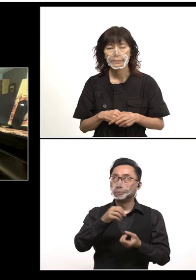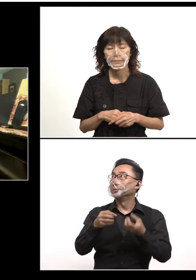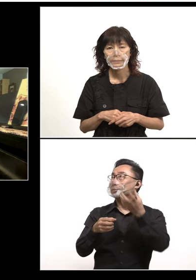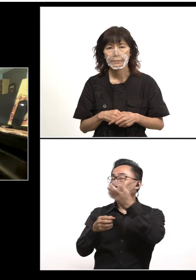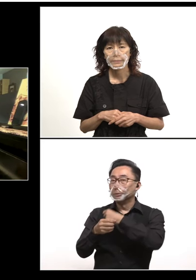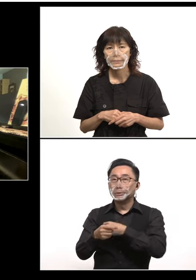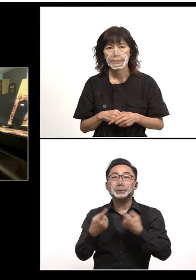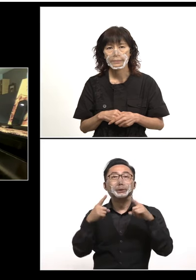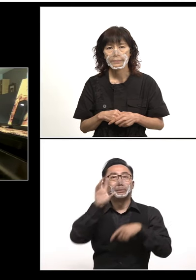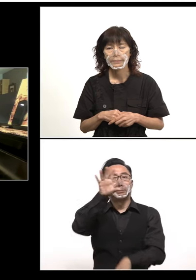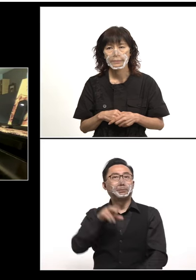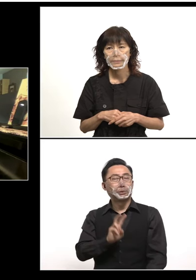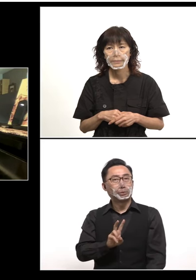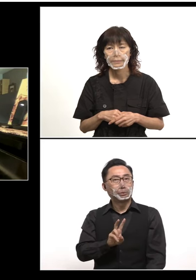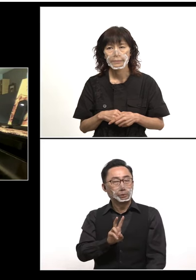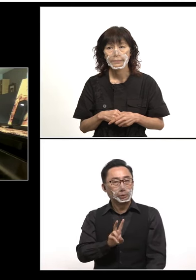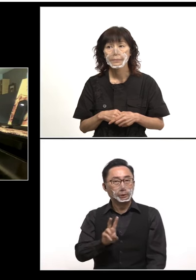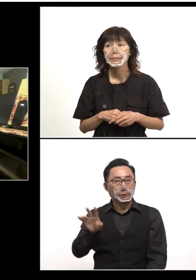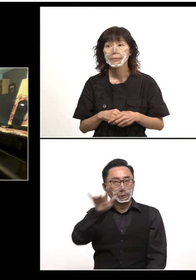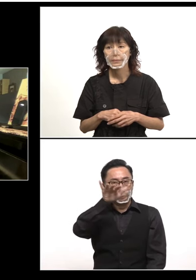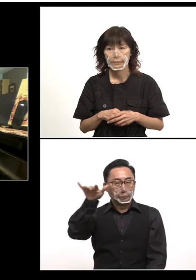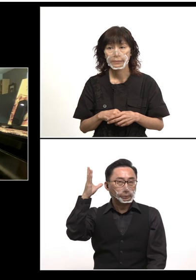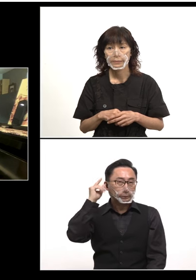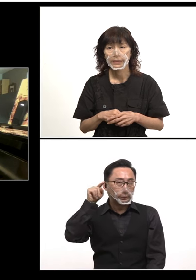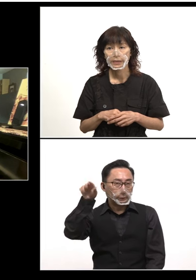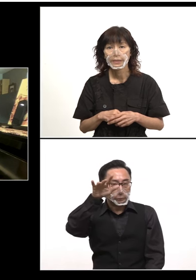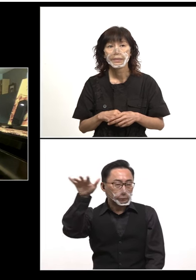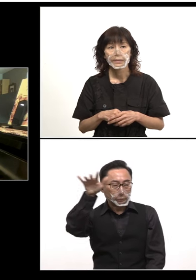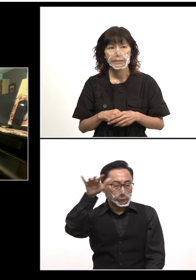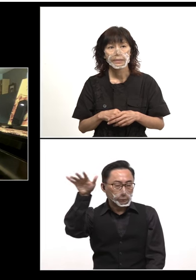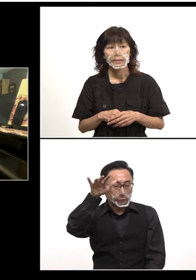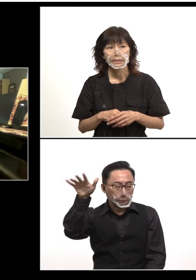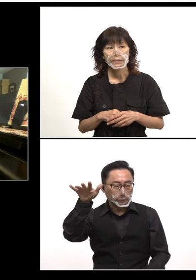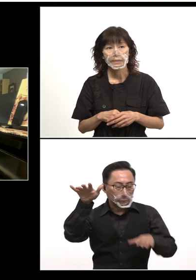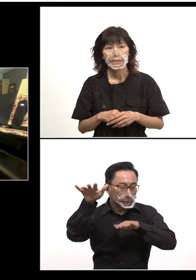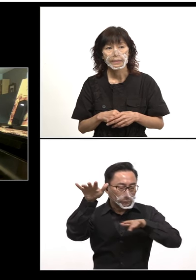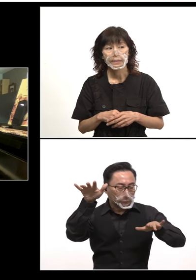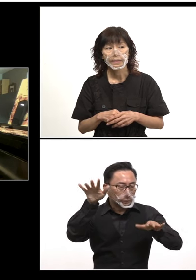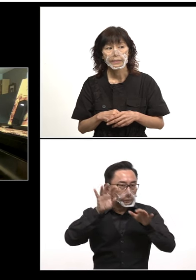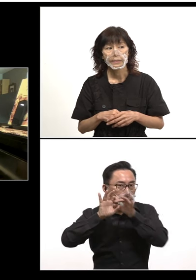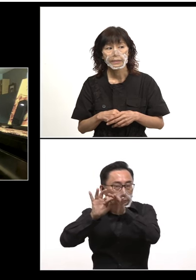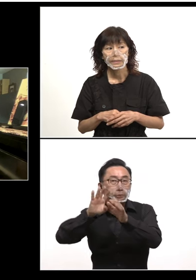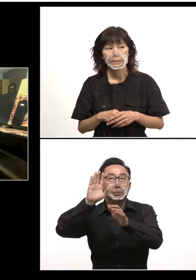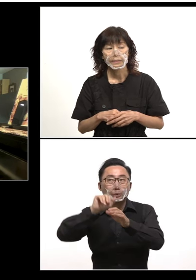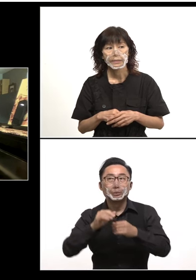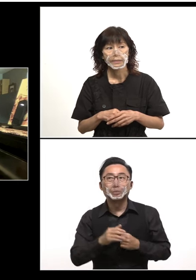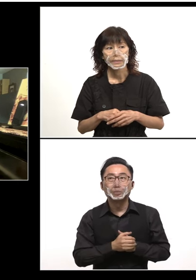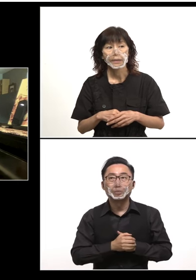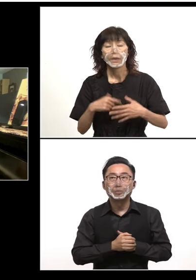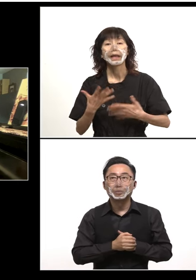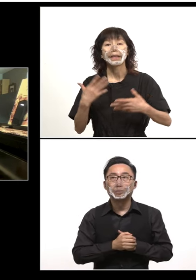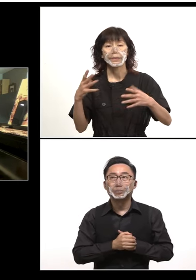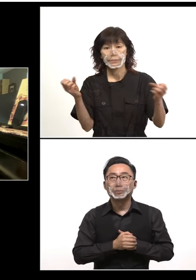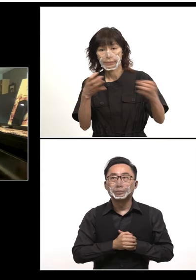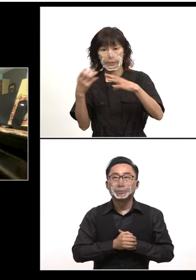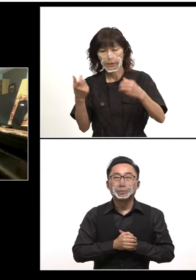Thank you so much, John. We look forward to talking with you more later in the roundtable discussion. And now sure. We have to move on to our third